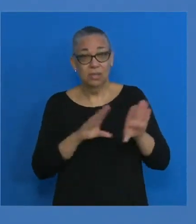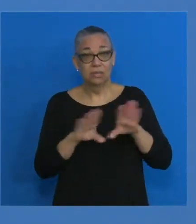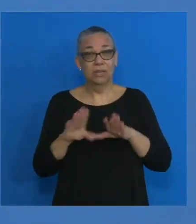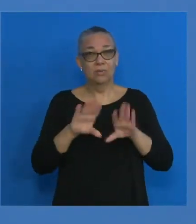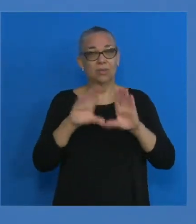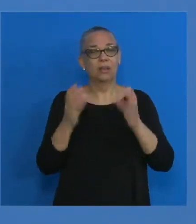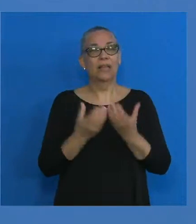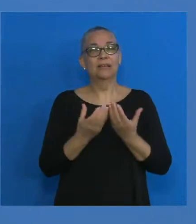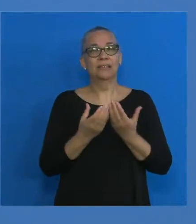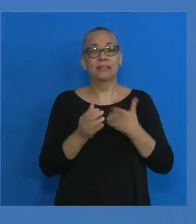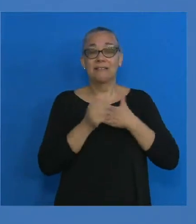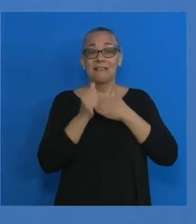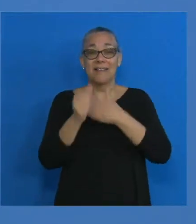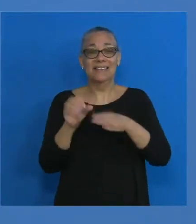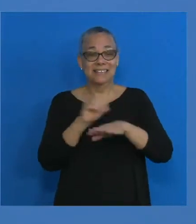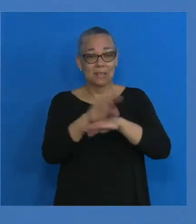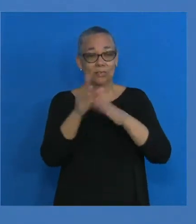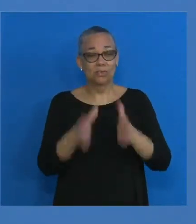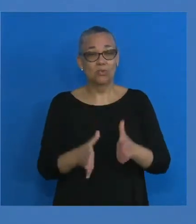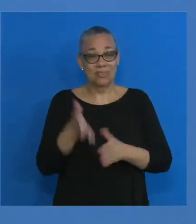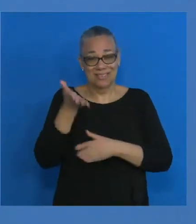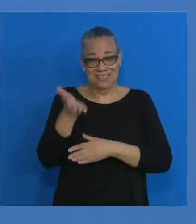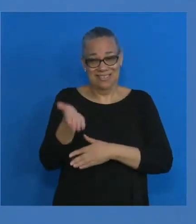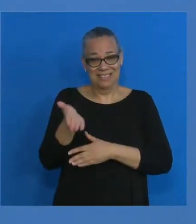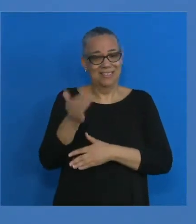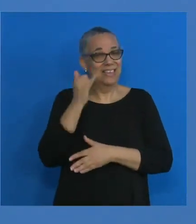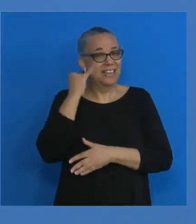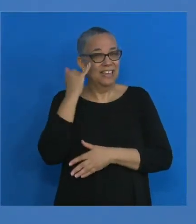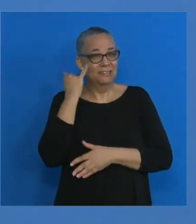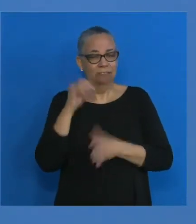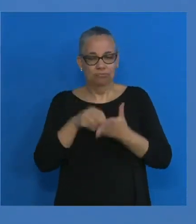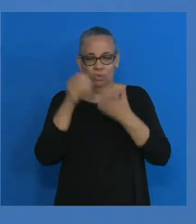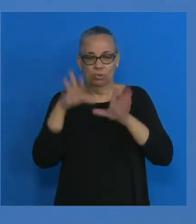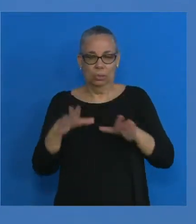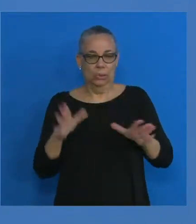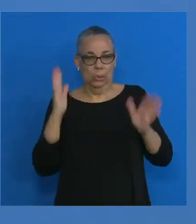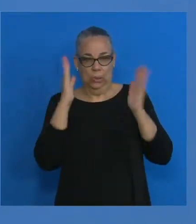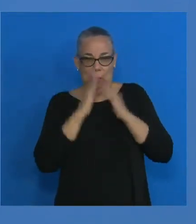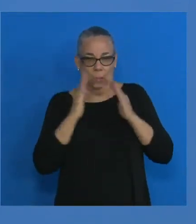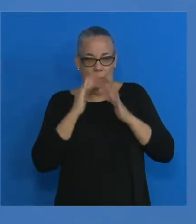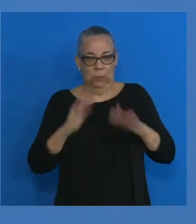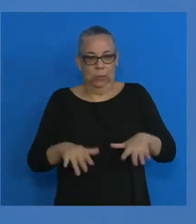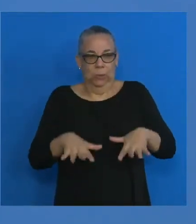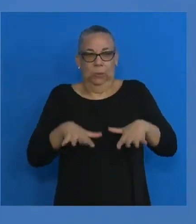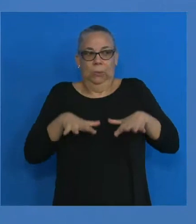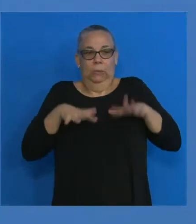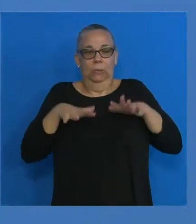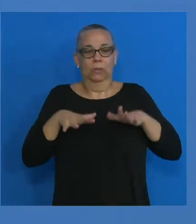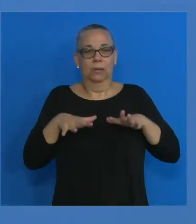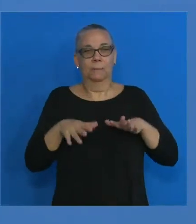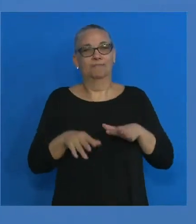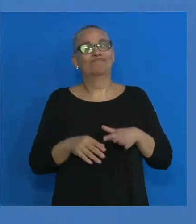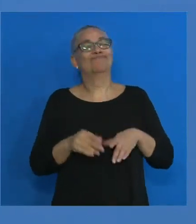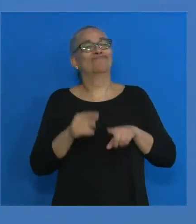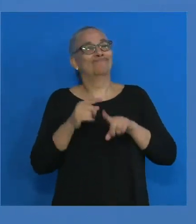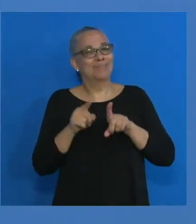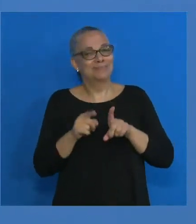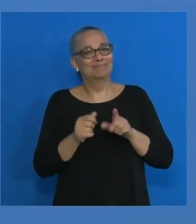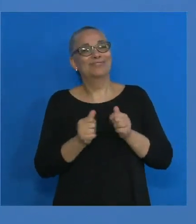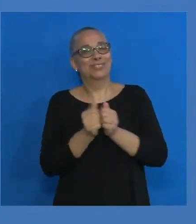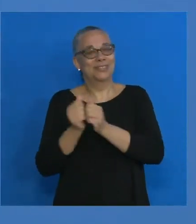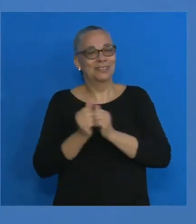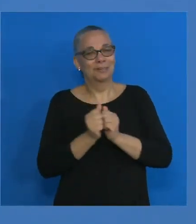counselor remained on standby in the event any students were anxious or worried. Overall, the teachers and students reported doing